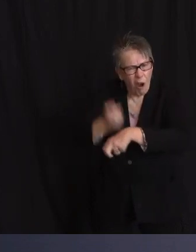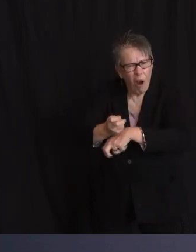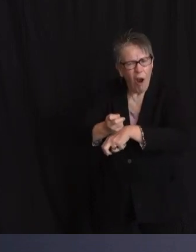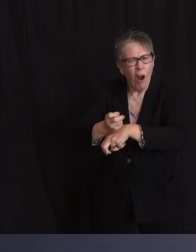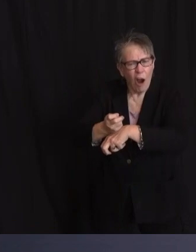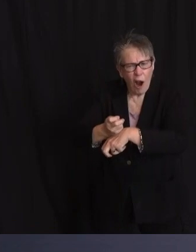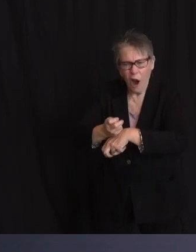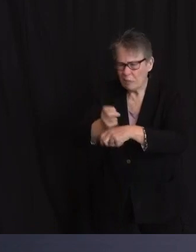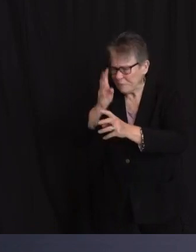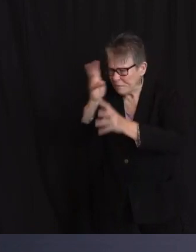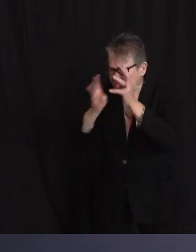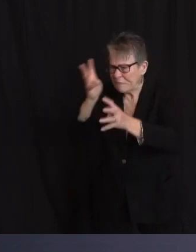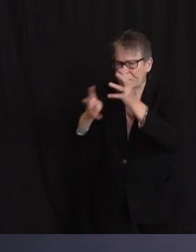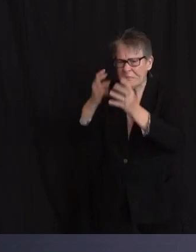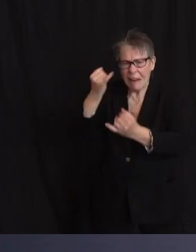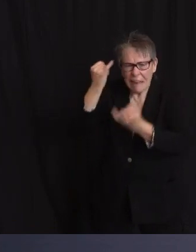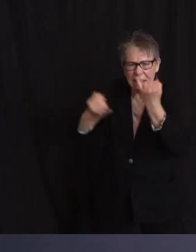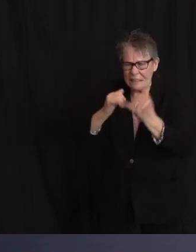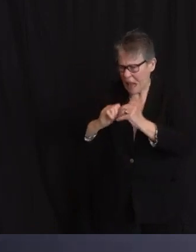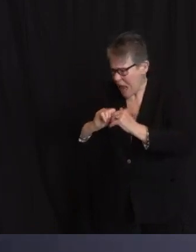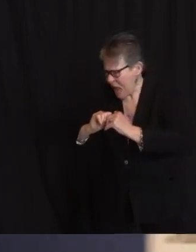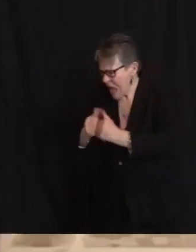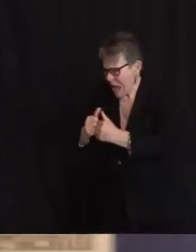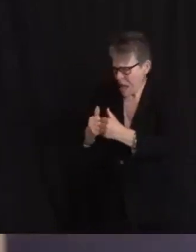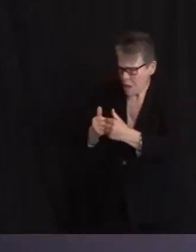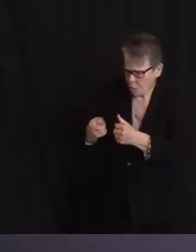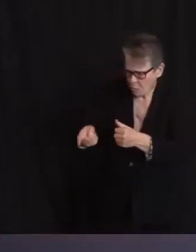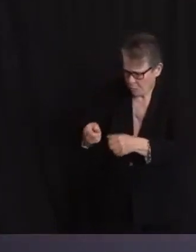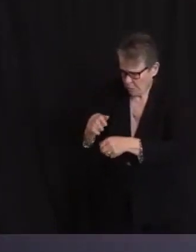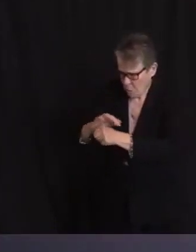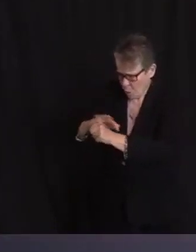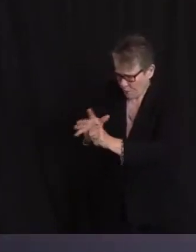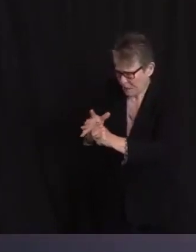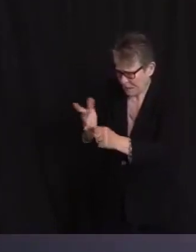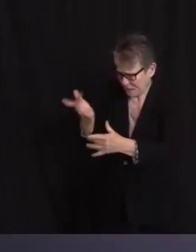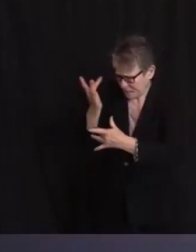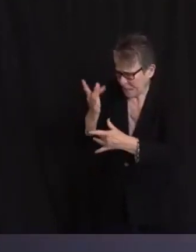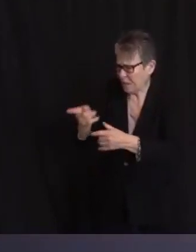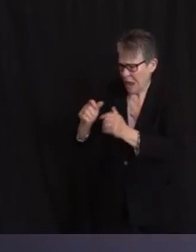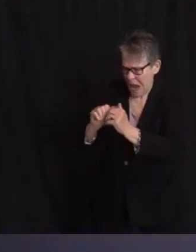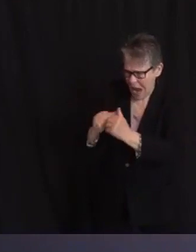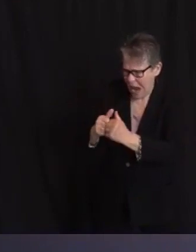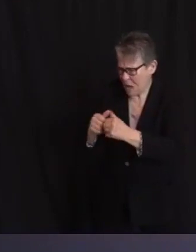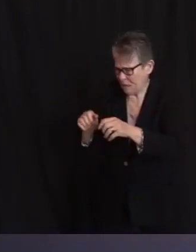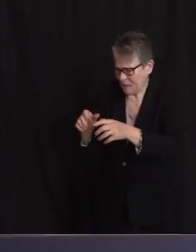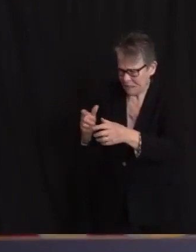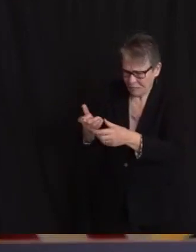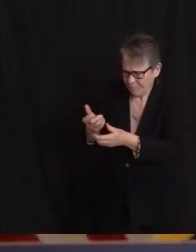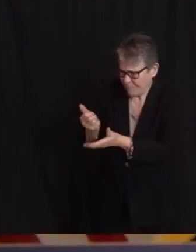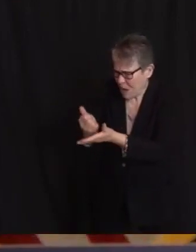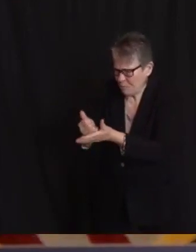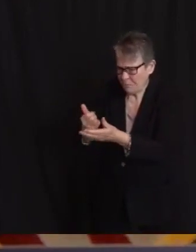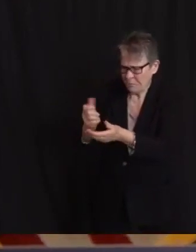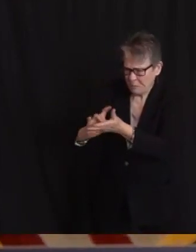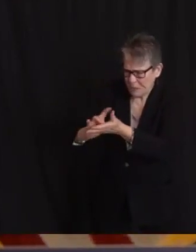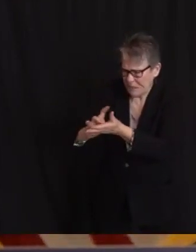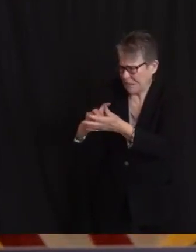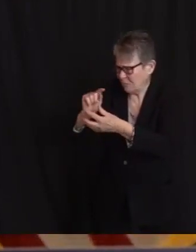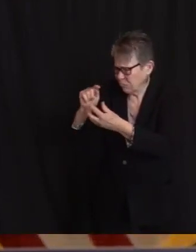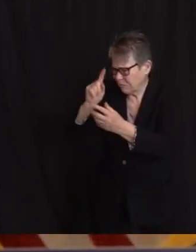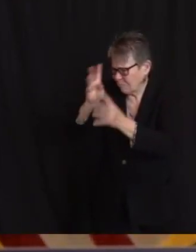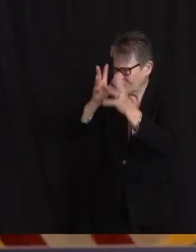ago. Thank you, sir. Going across, sir, do you have any? Yes. Yes, please. News 12 New